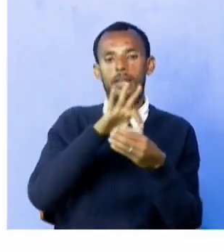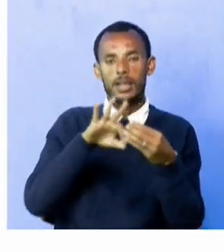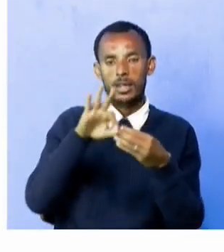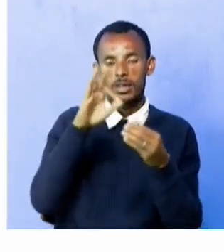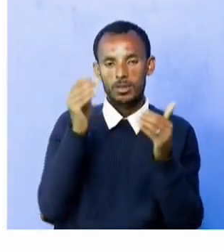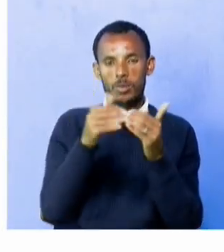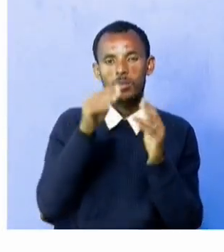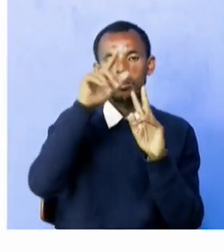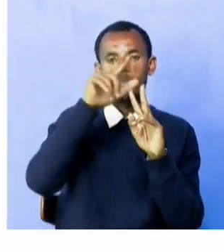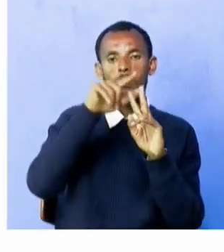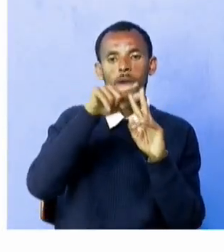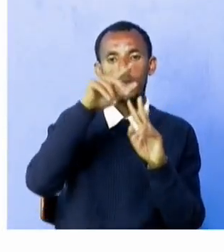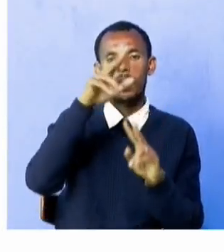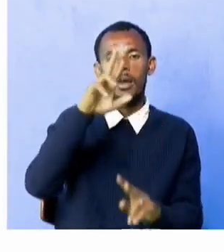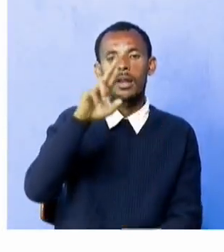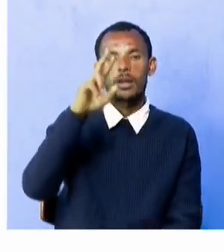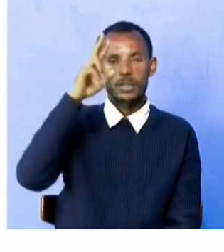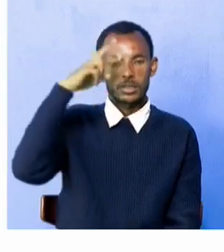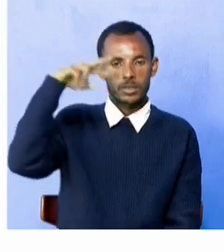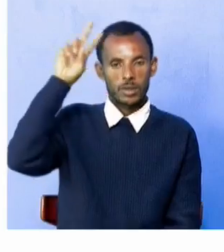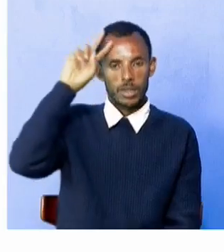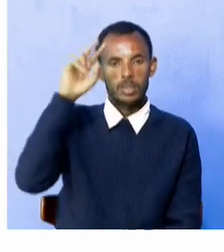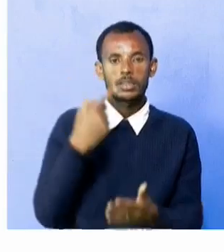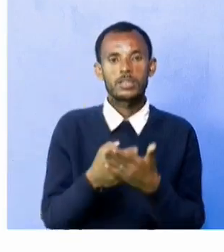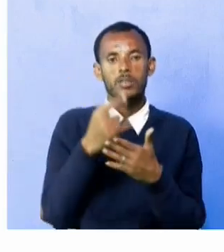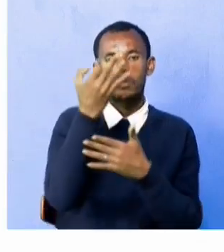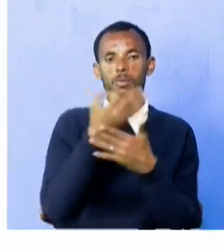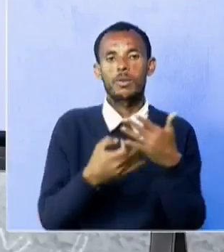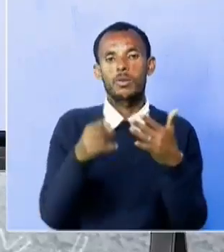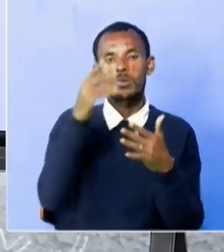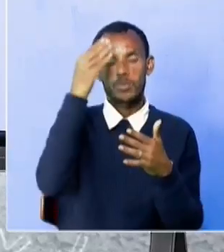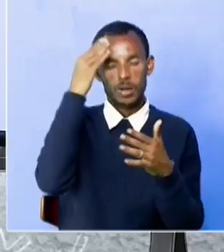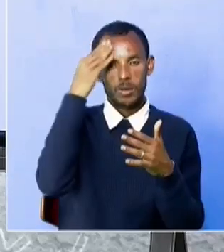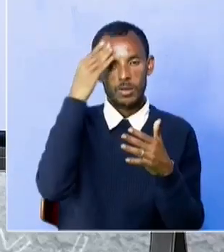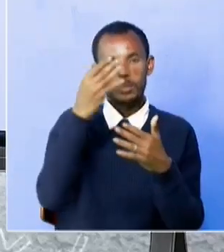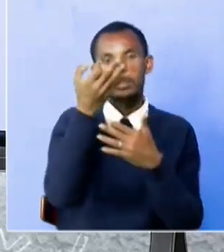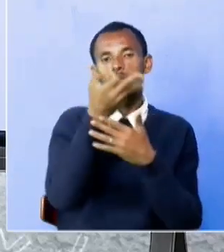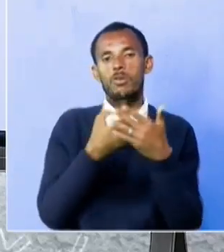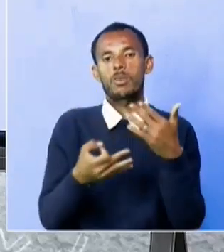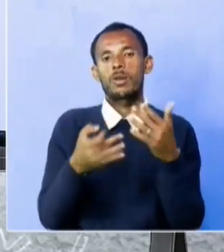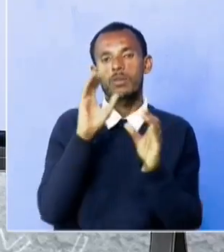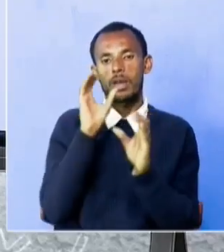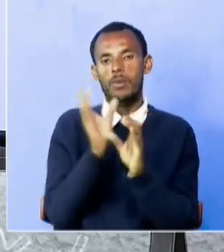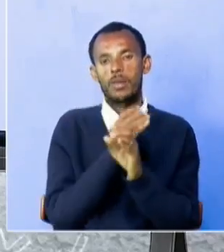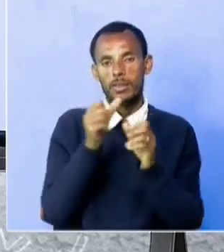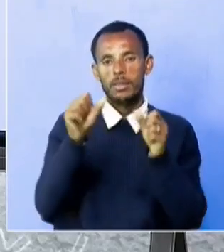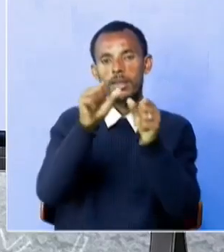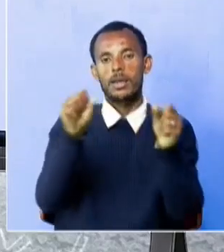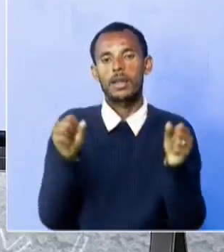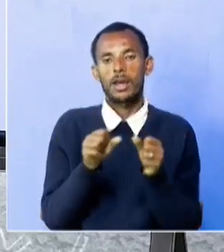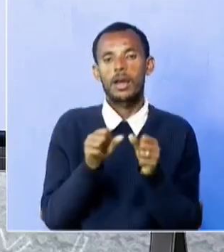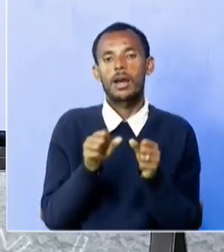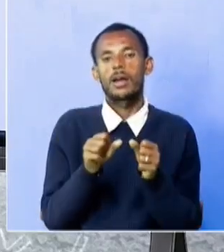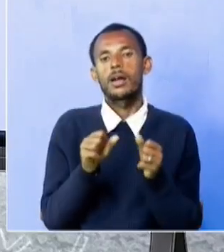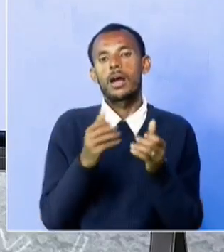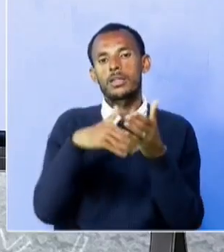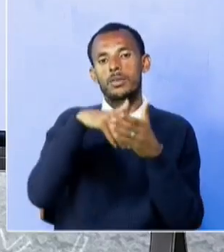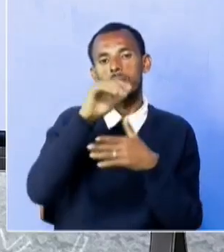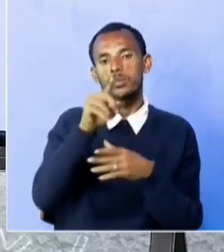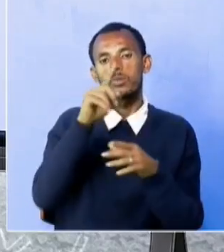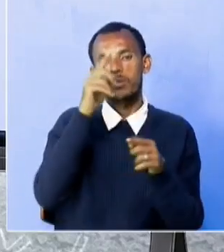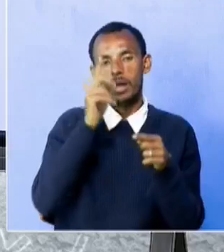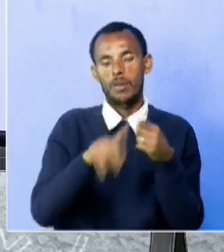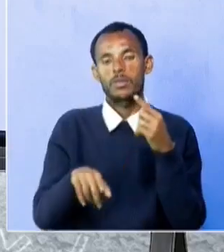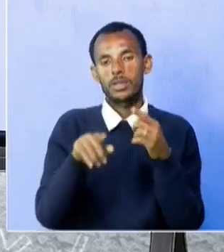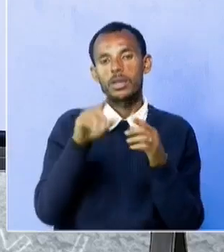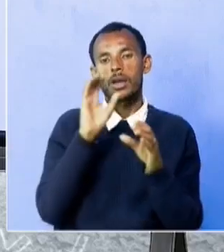pi r square. This is the formula. You need to know the formula to calculate the area. Otherwise, you cannot calculate